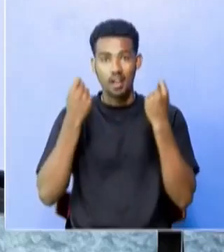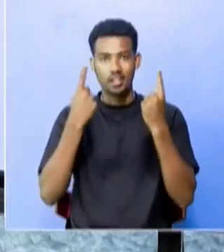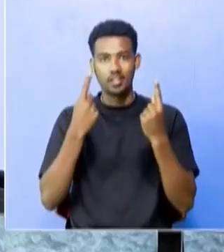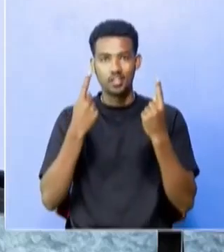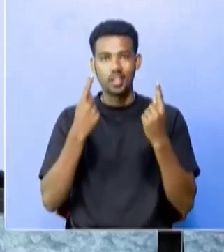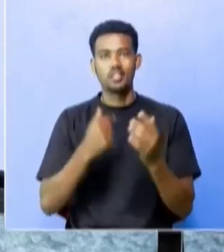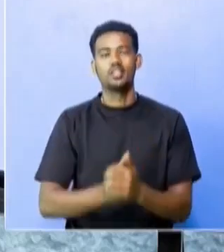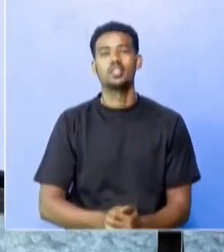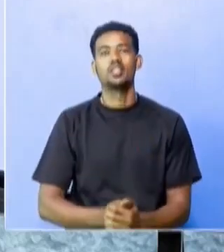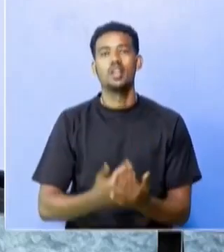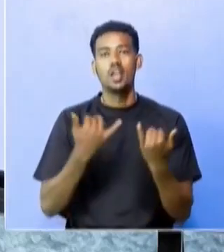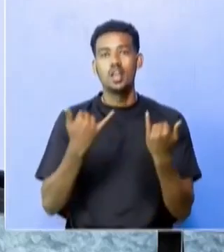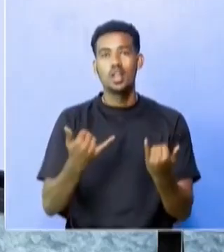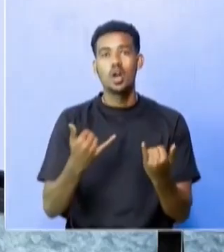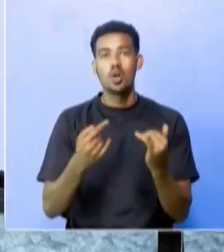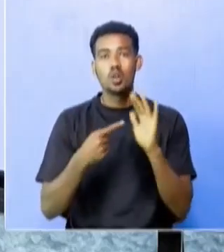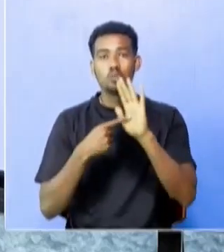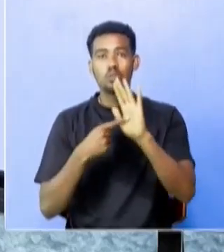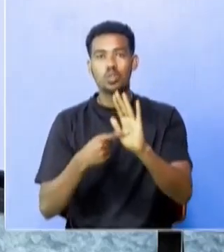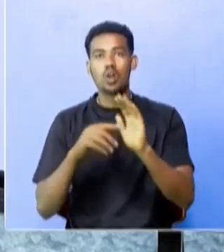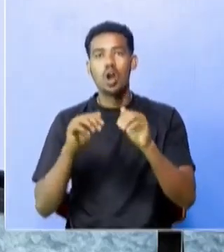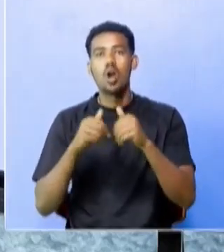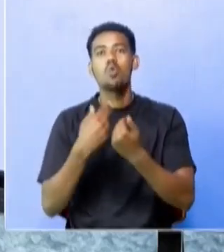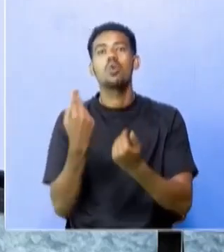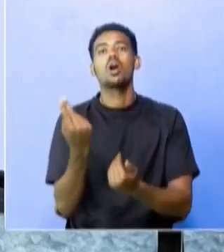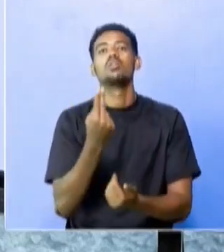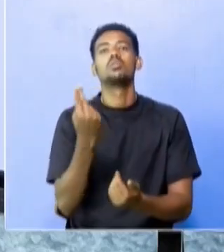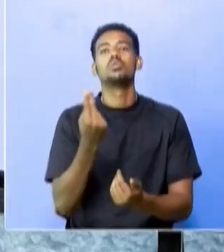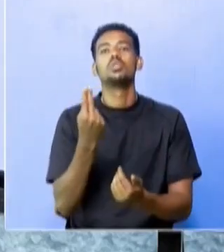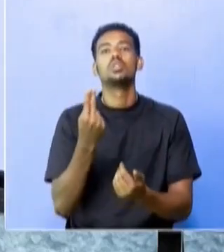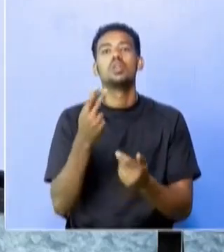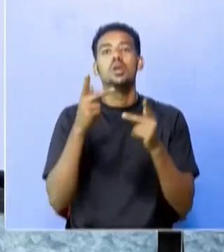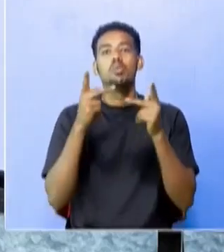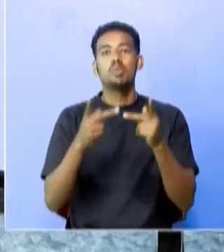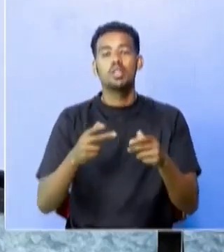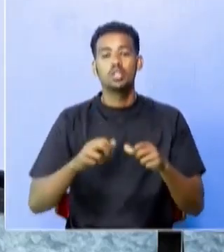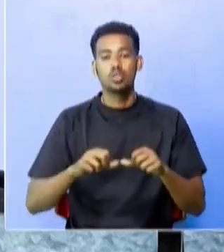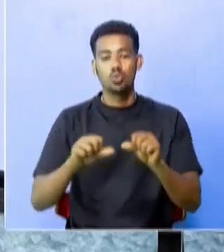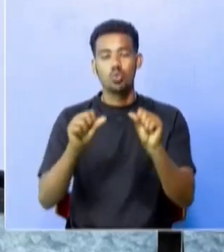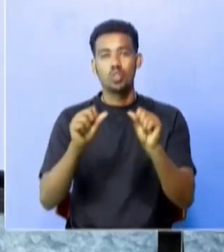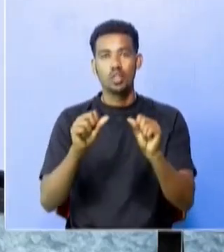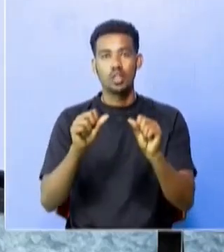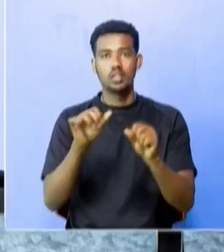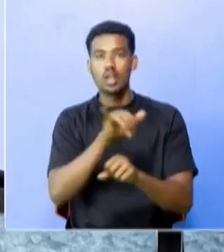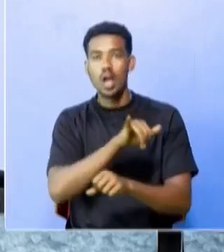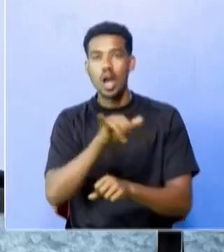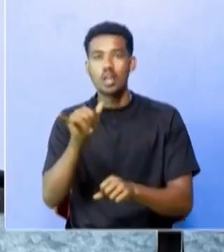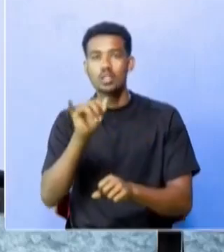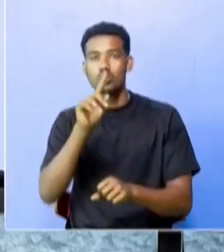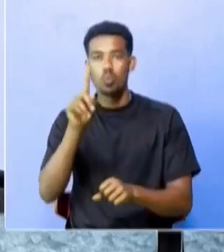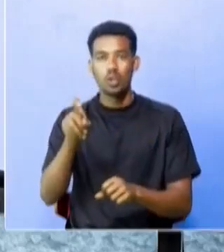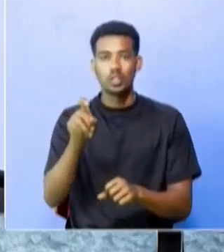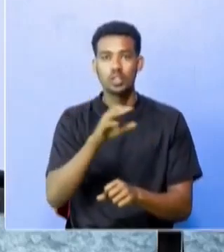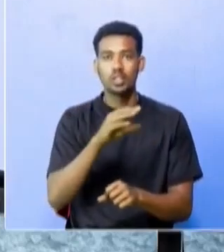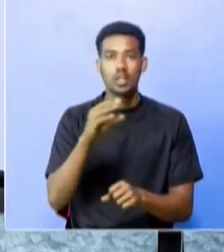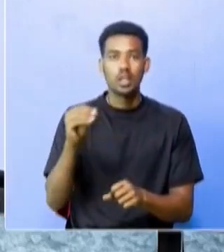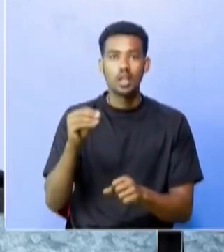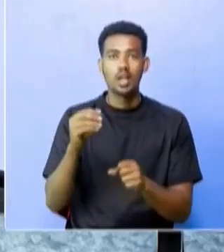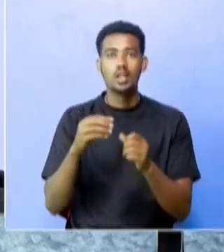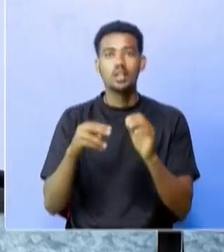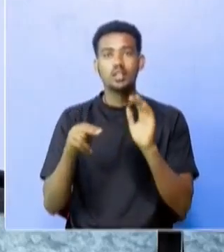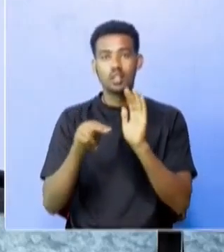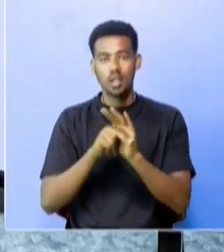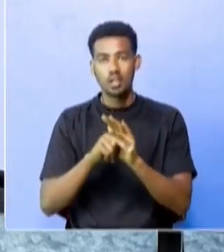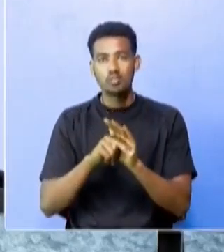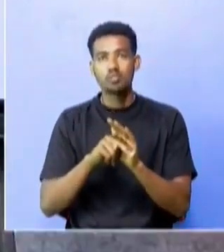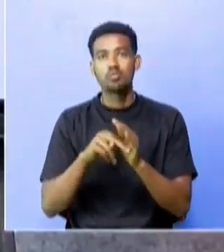show you how we can use present continuous tense as a question. It means interrogative, and also how we